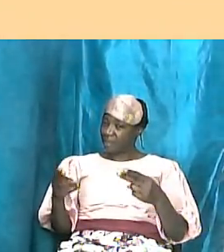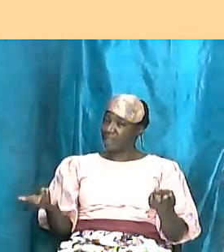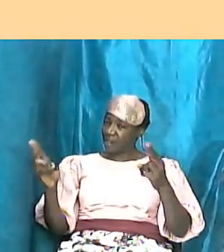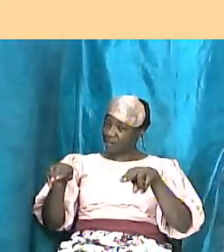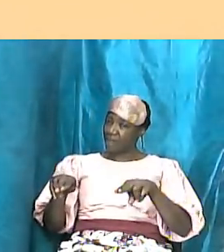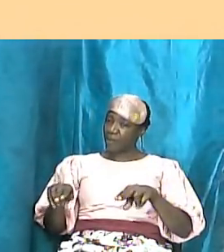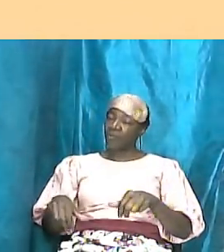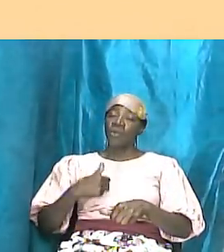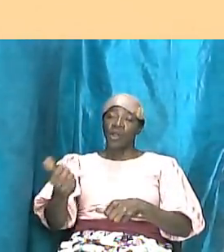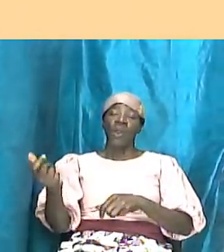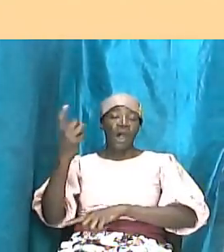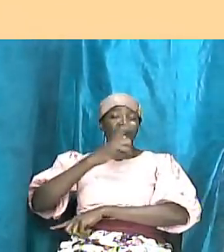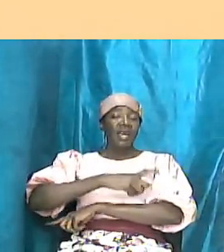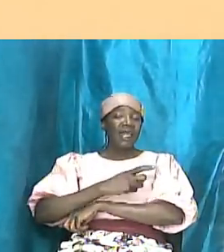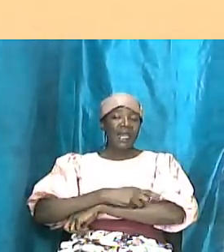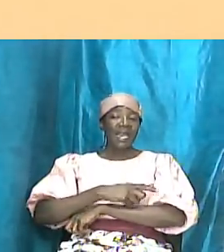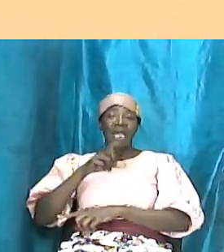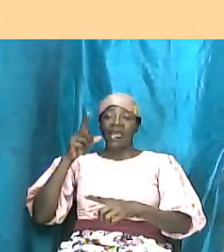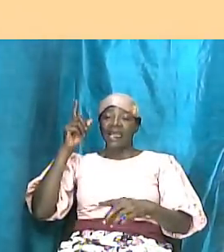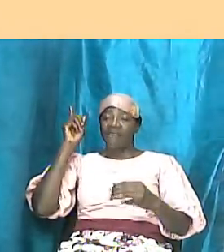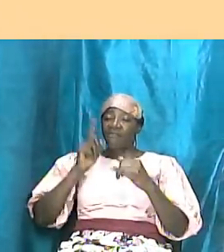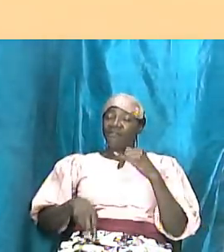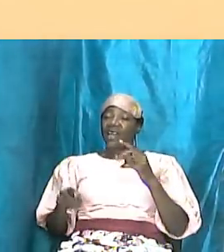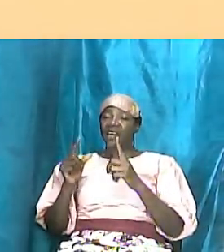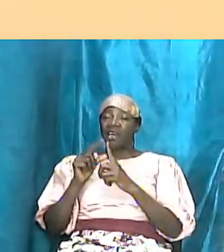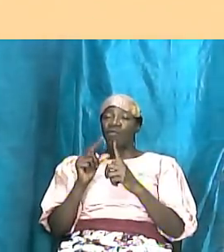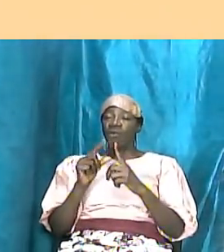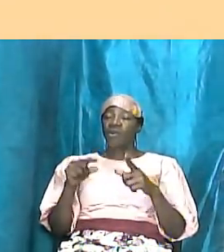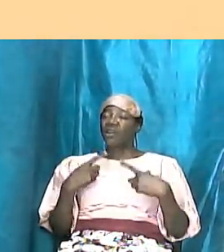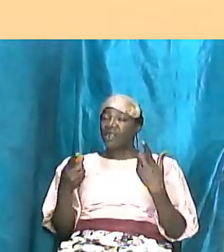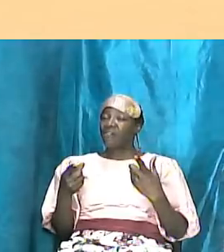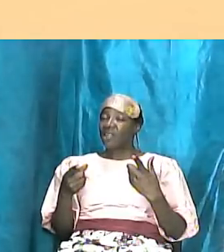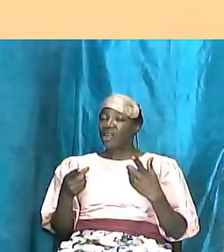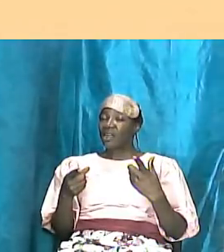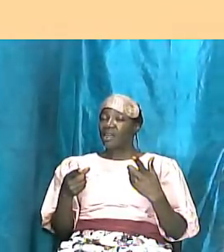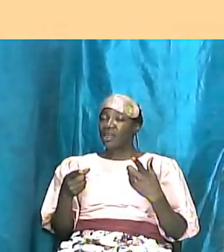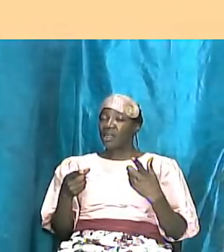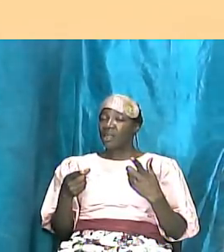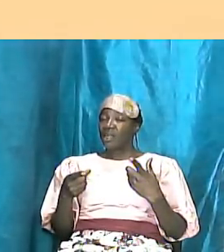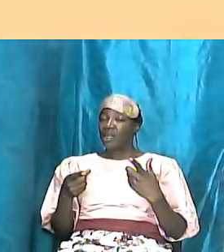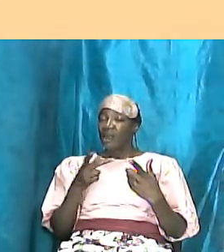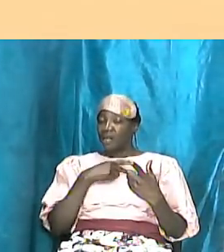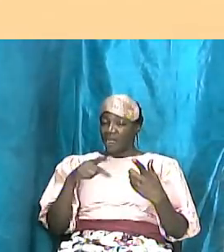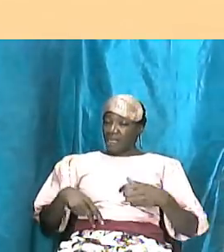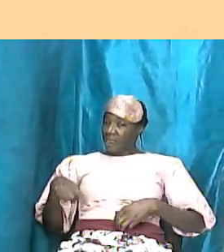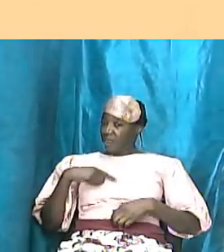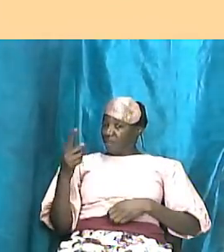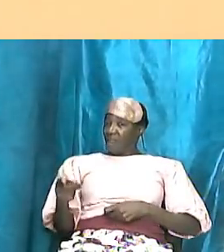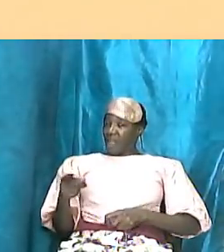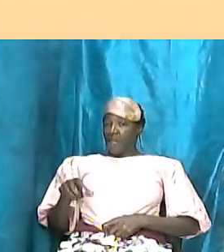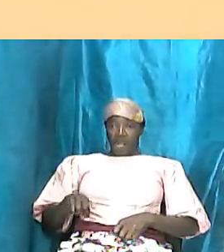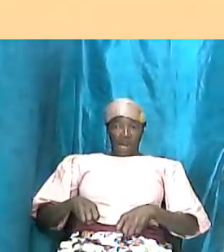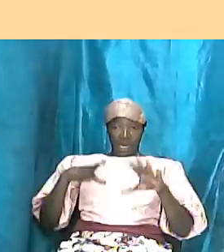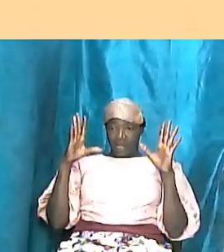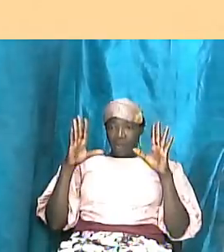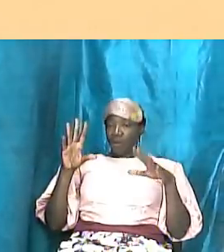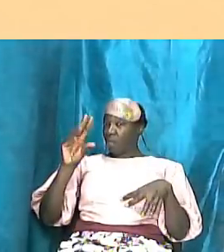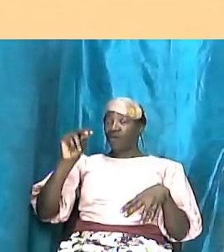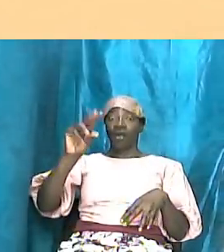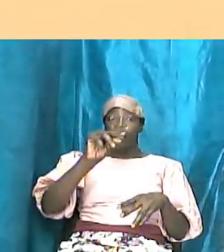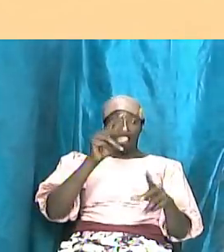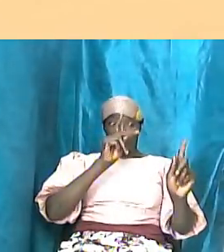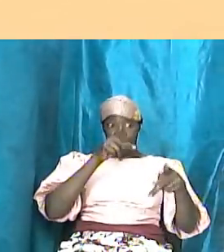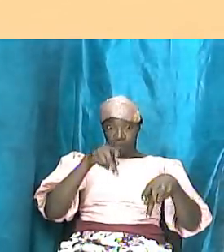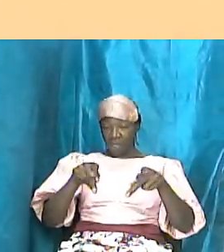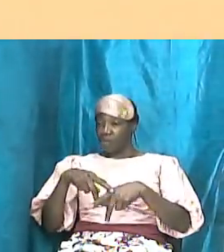the following day when the final word was given, and Pilate said, boy, let him go, and they said, no, no, no, until the final